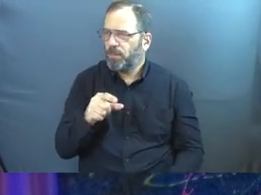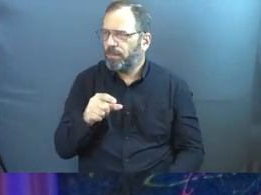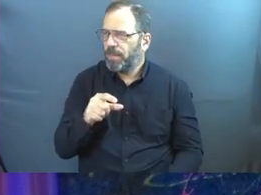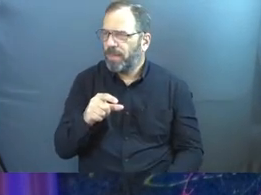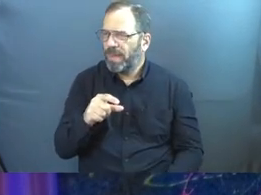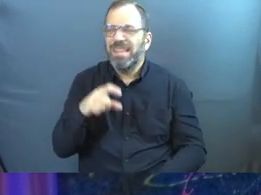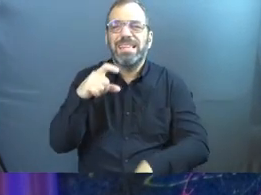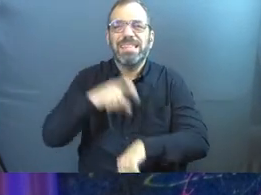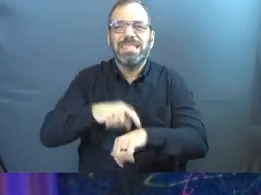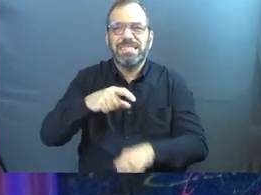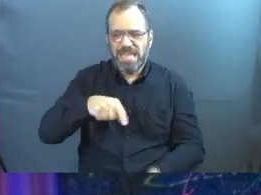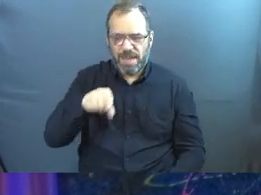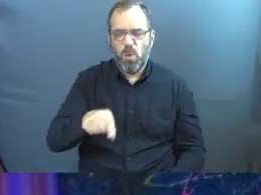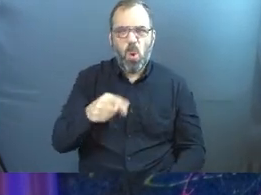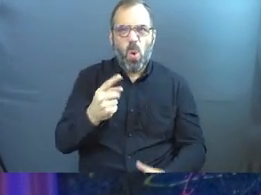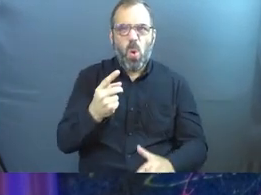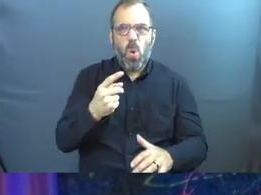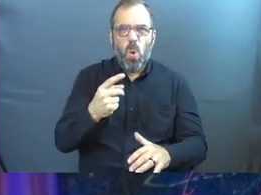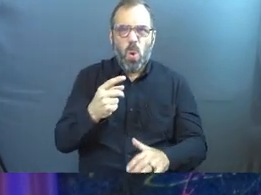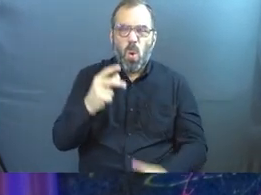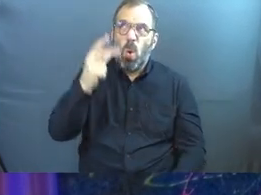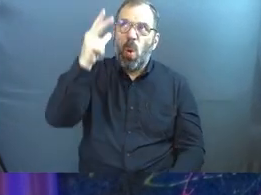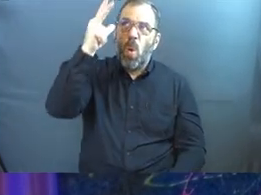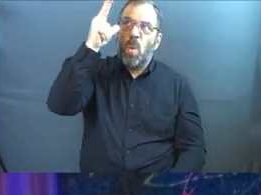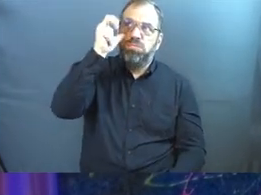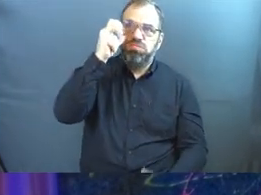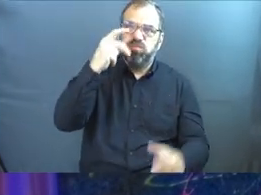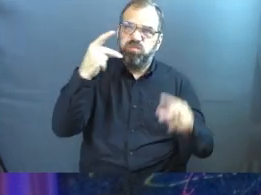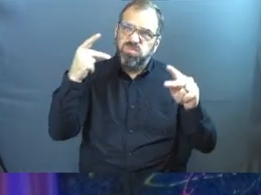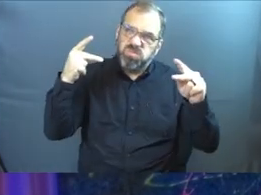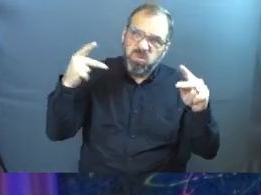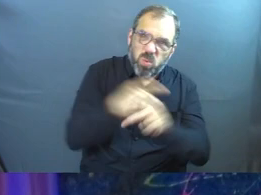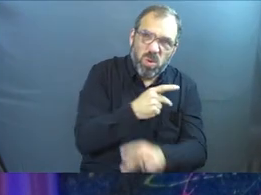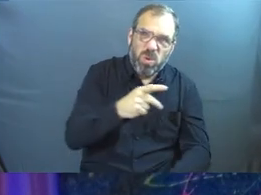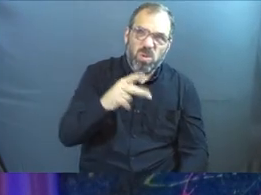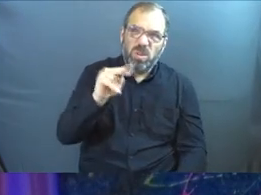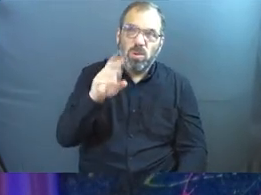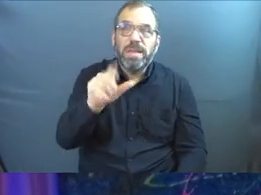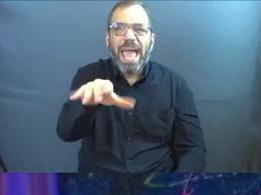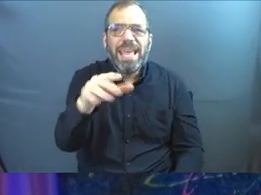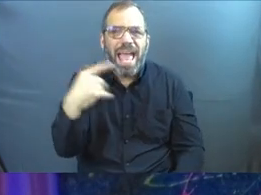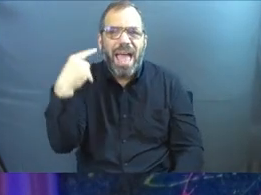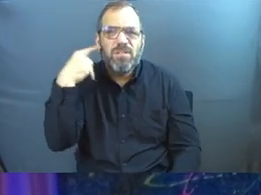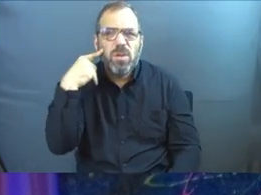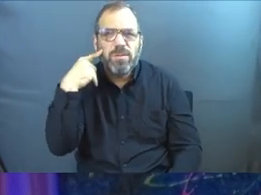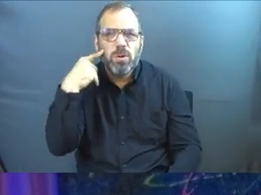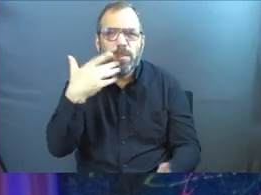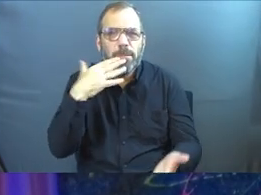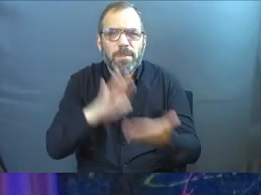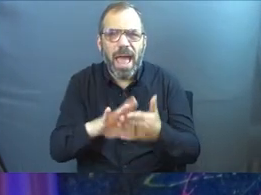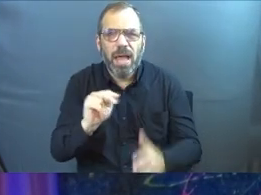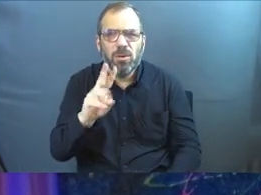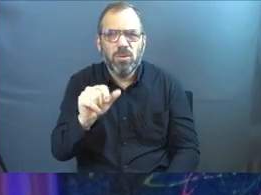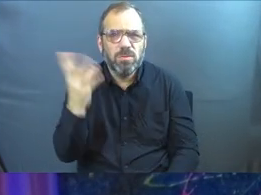moment of a man of God receiving the worst news possible. Have you ever received bad news before?